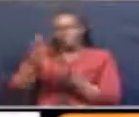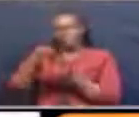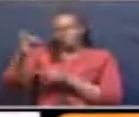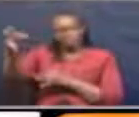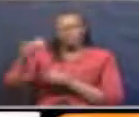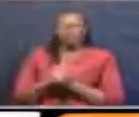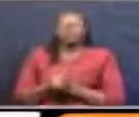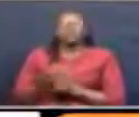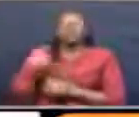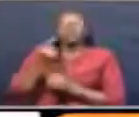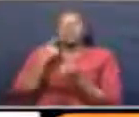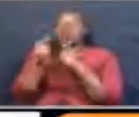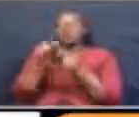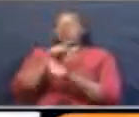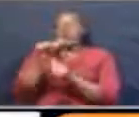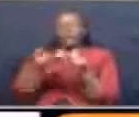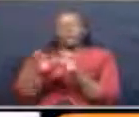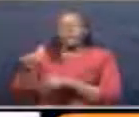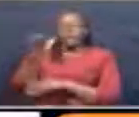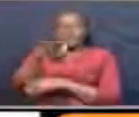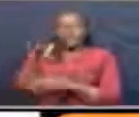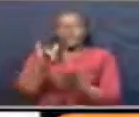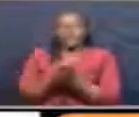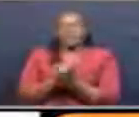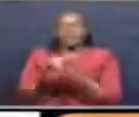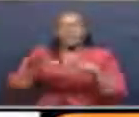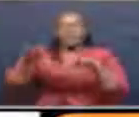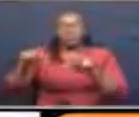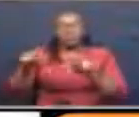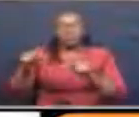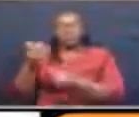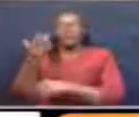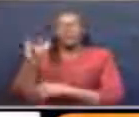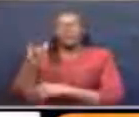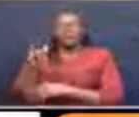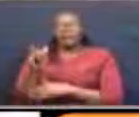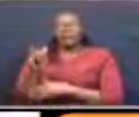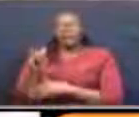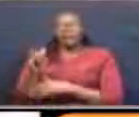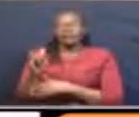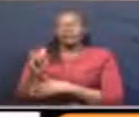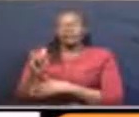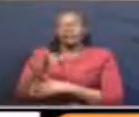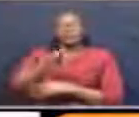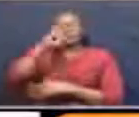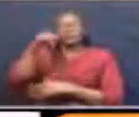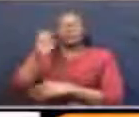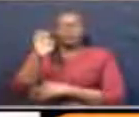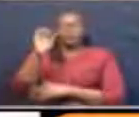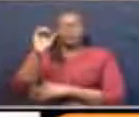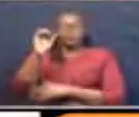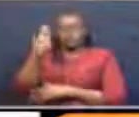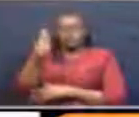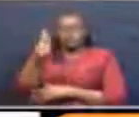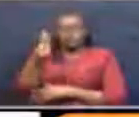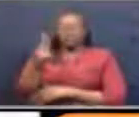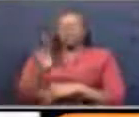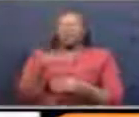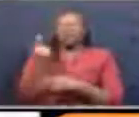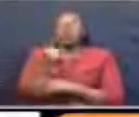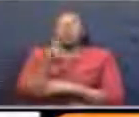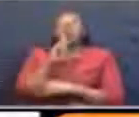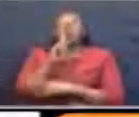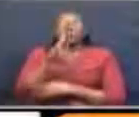427,000 hectares. We are talking of the area that is undertaken by the joint enforcement unit is